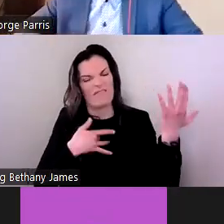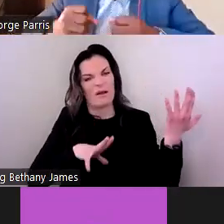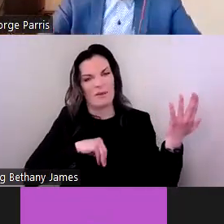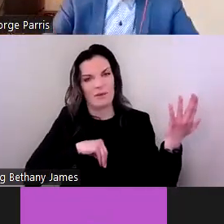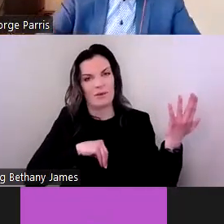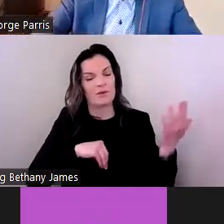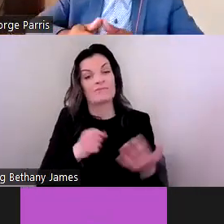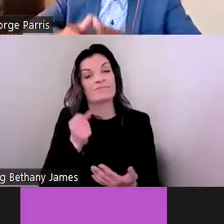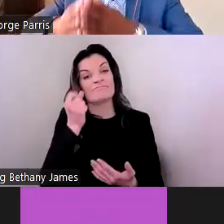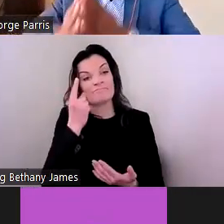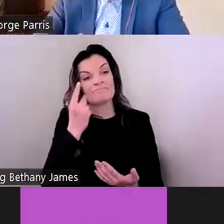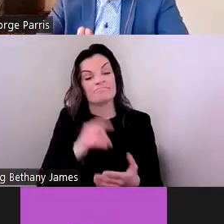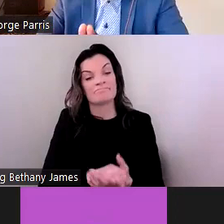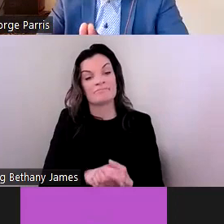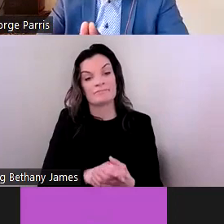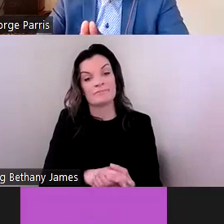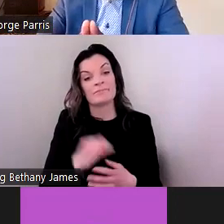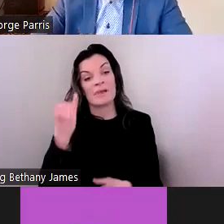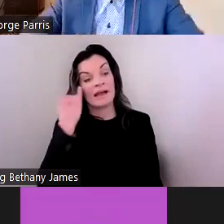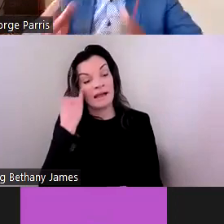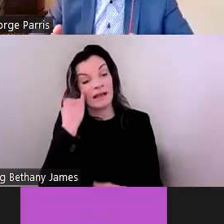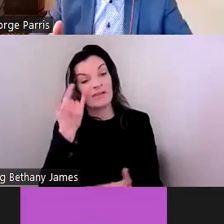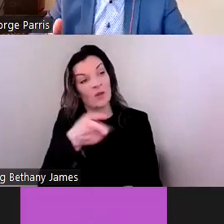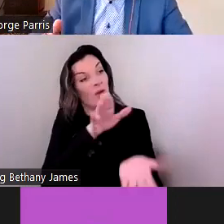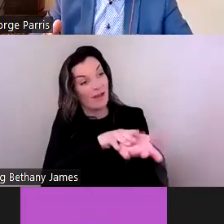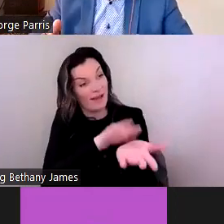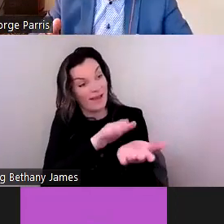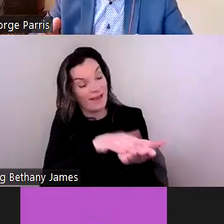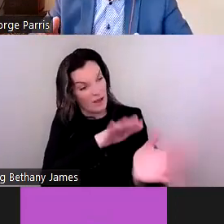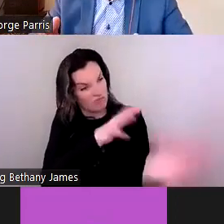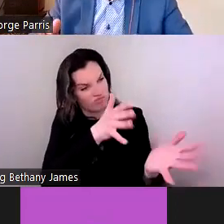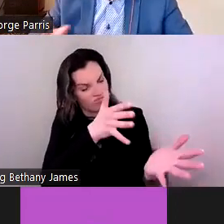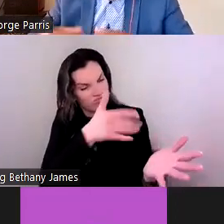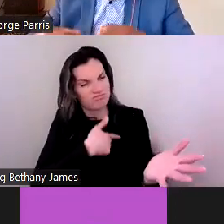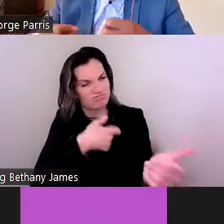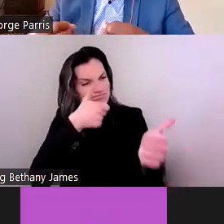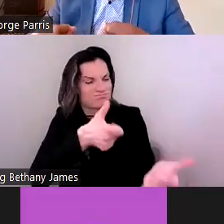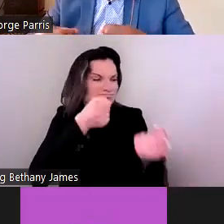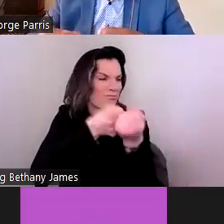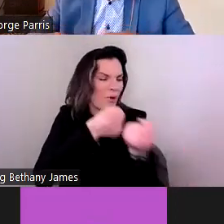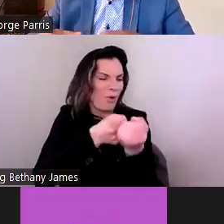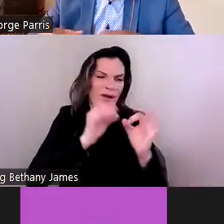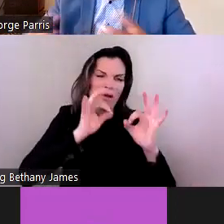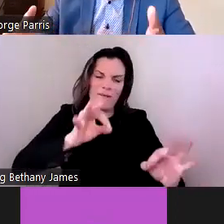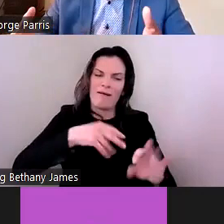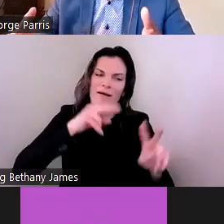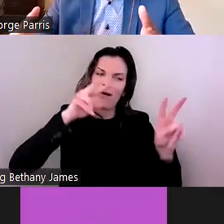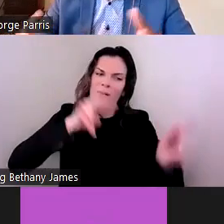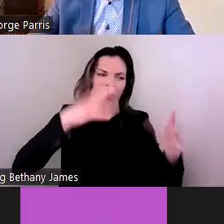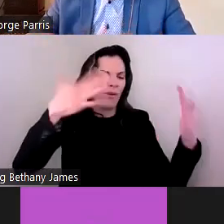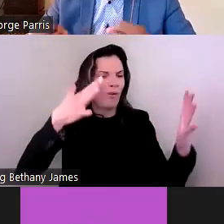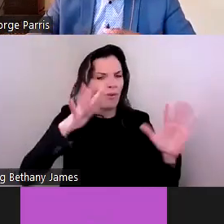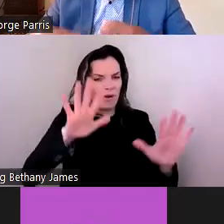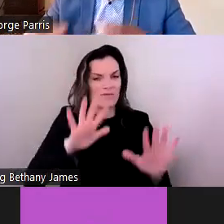after. So to me, if you're praising someone, you praise them, right? I've been a professor for 20